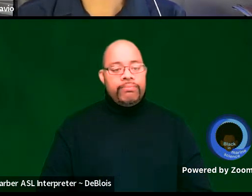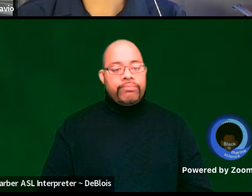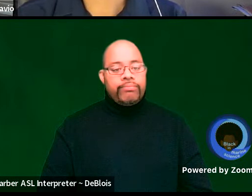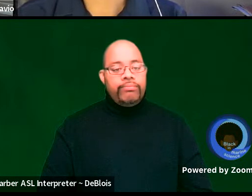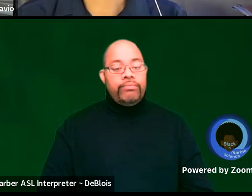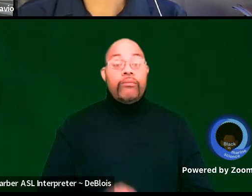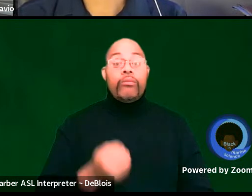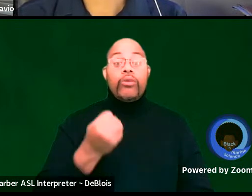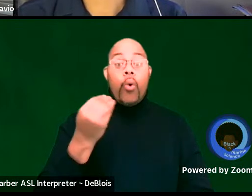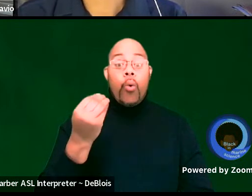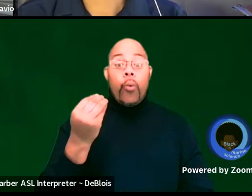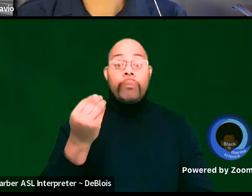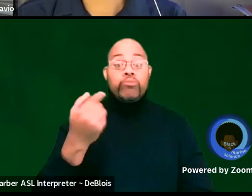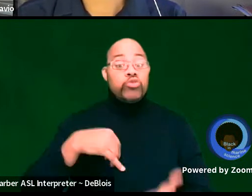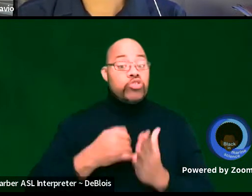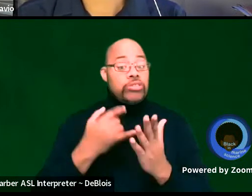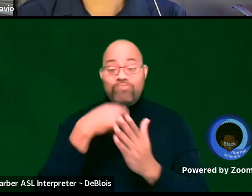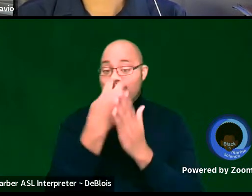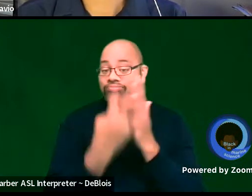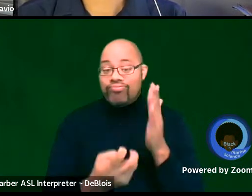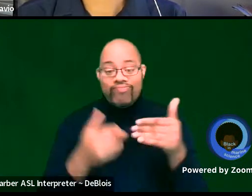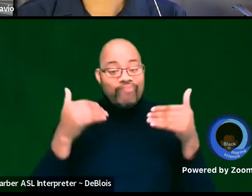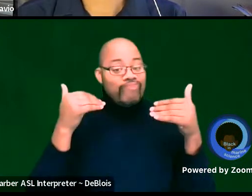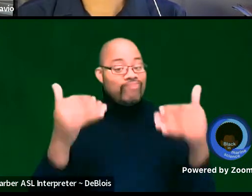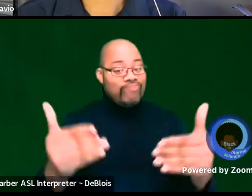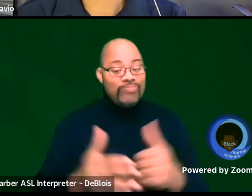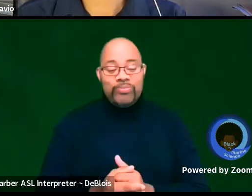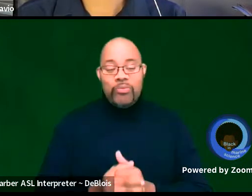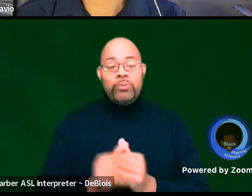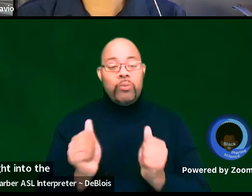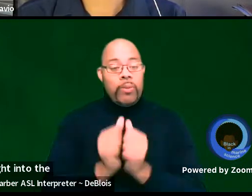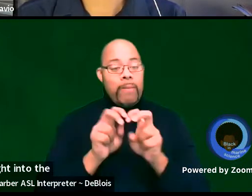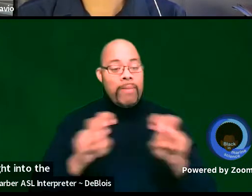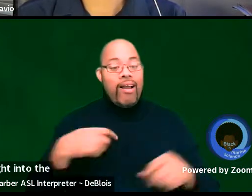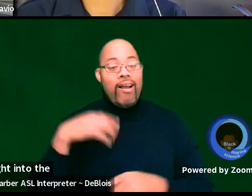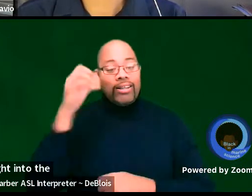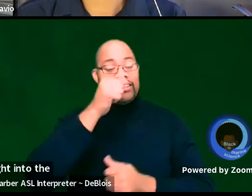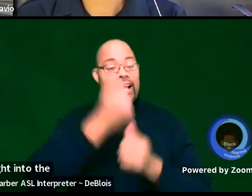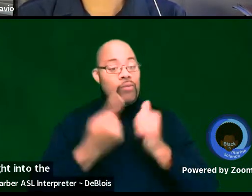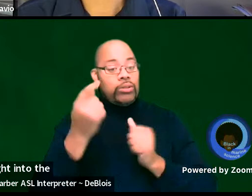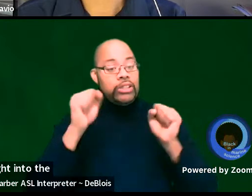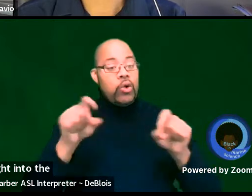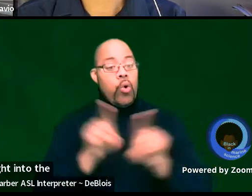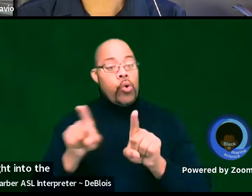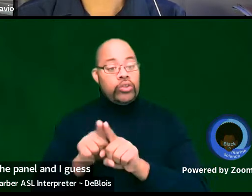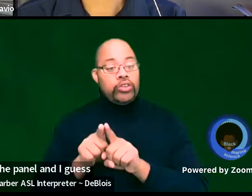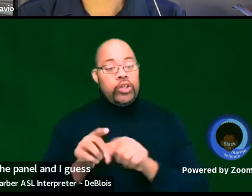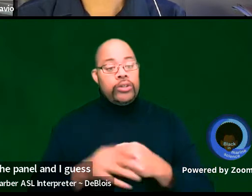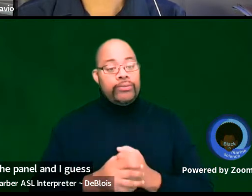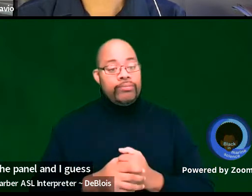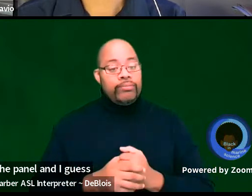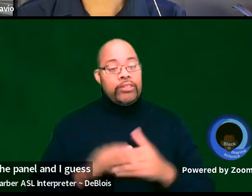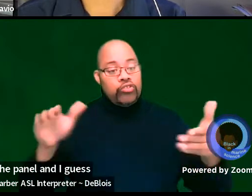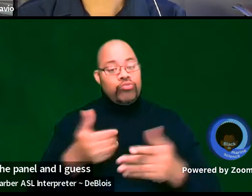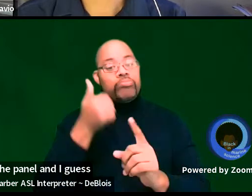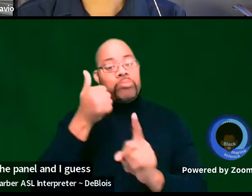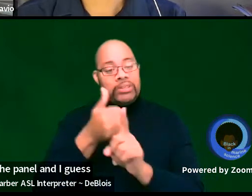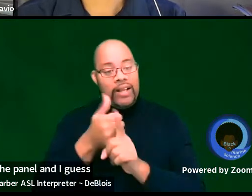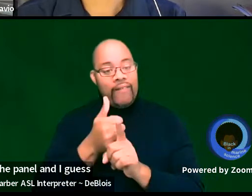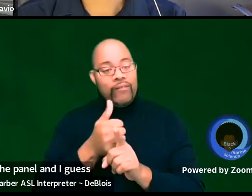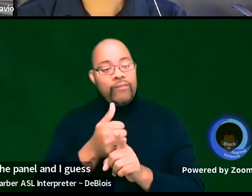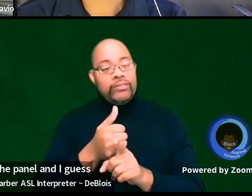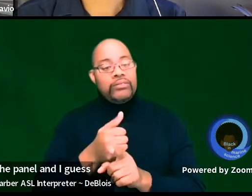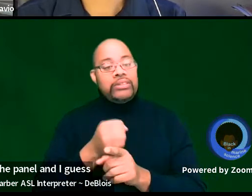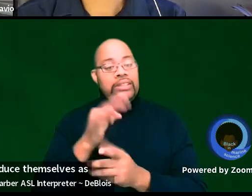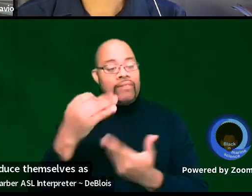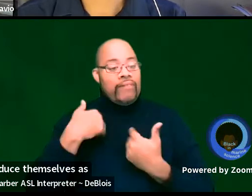So we're just gonna get right into the panel, and I guess everyone can also kind of like introduce themselves as well if